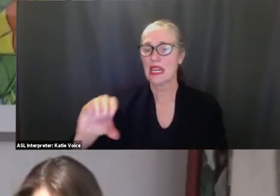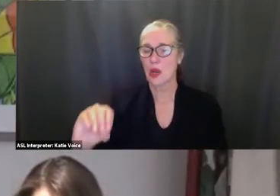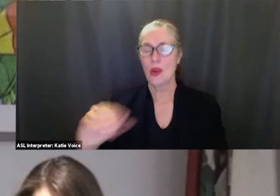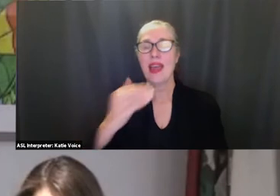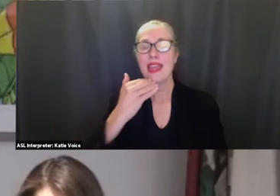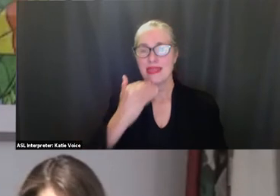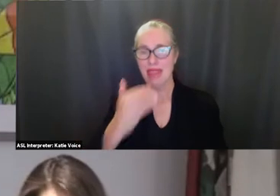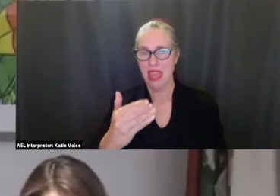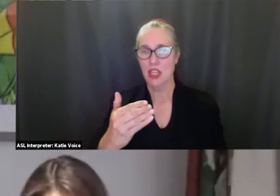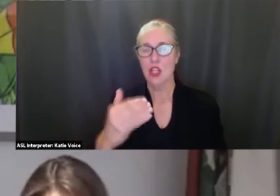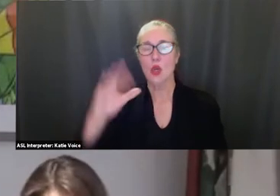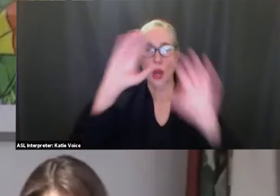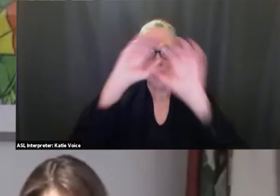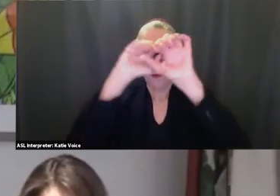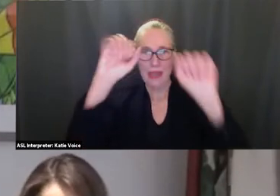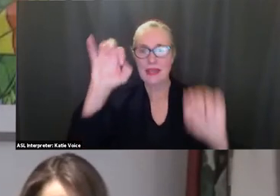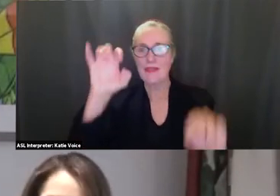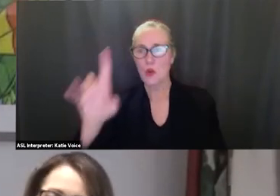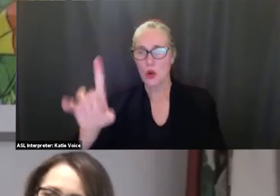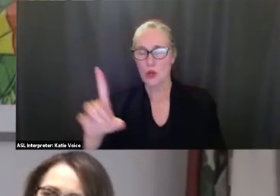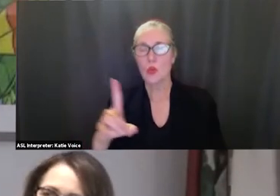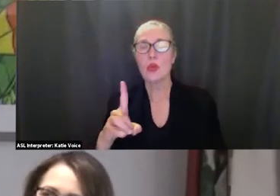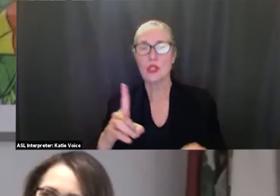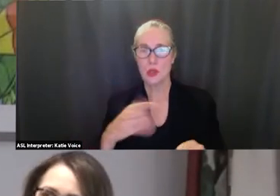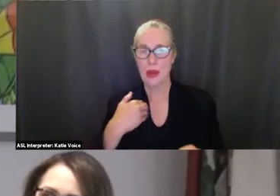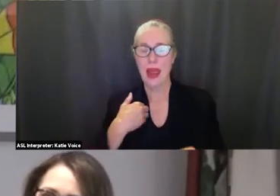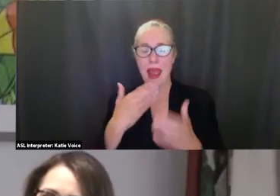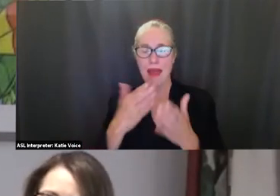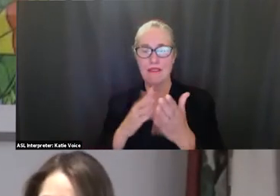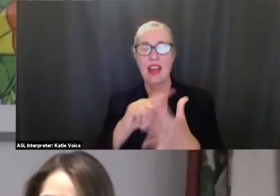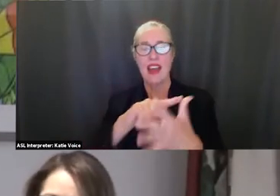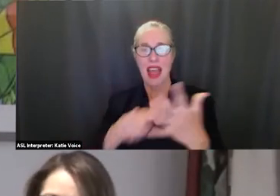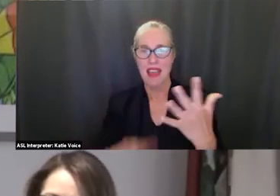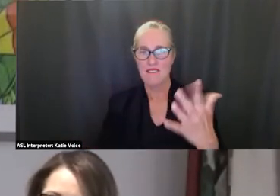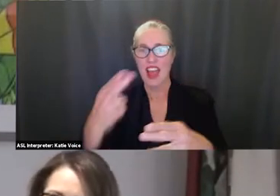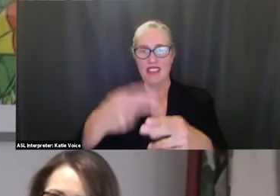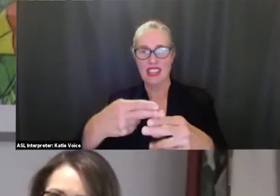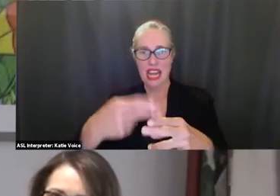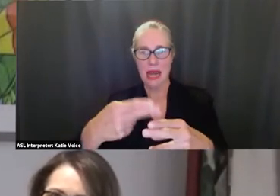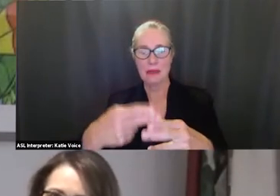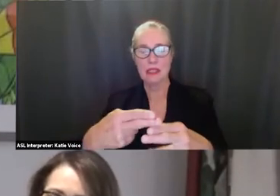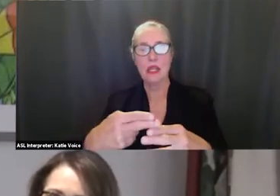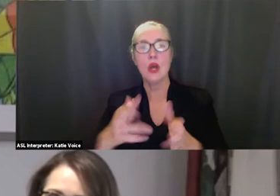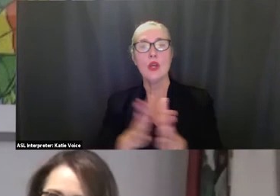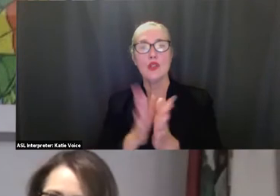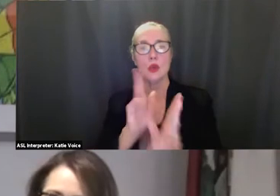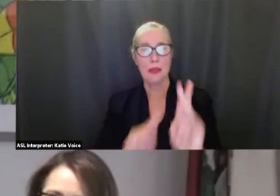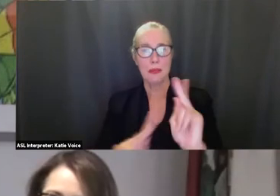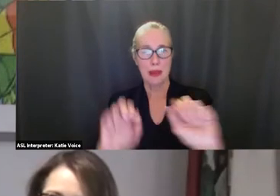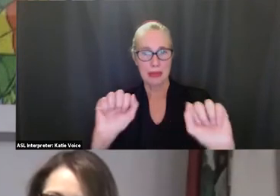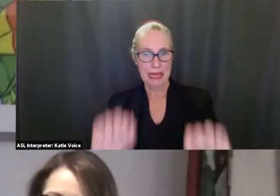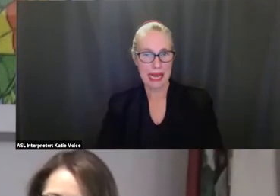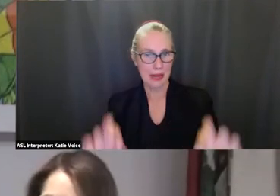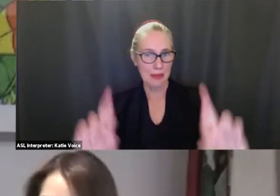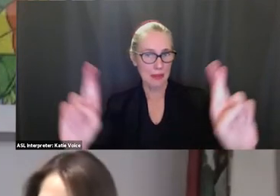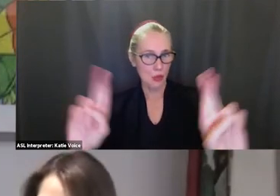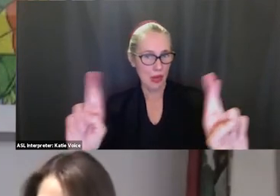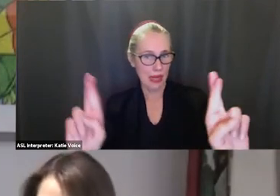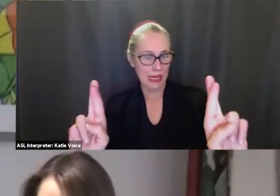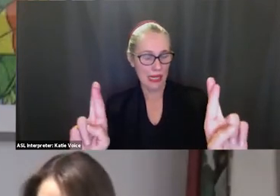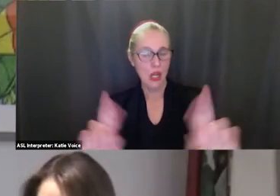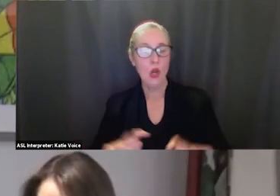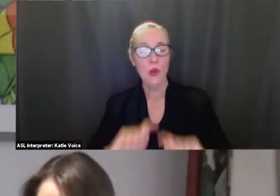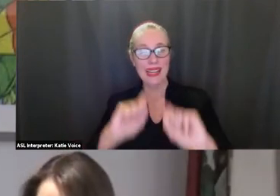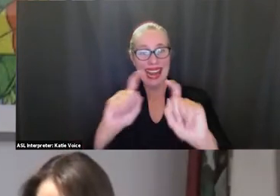we do have public comment on this item i will call five names at a time so that the public can be ready when i give you access to